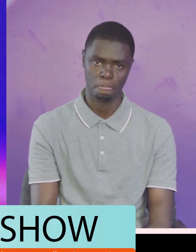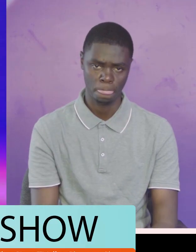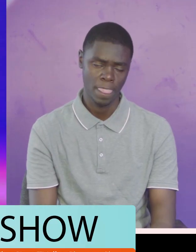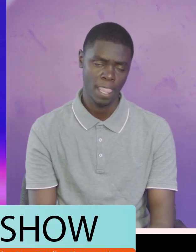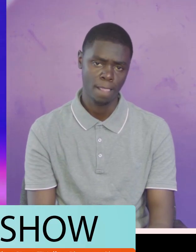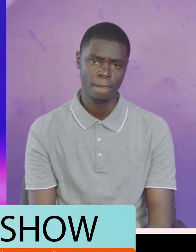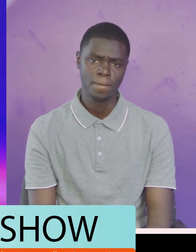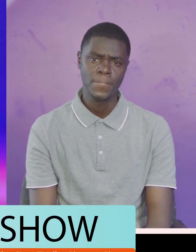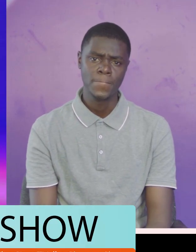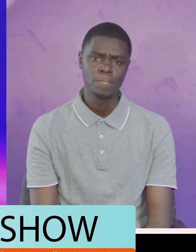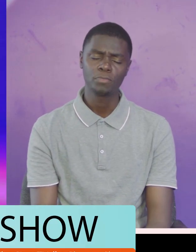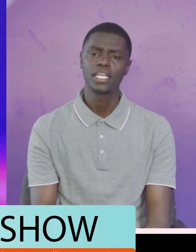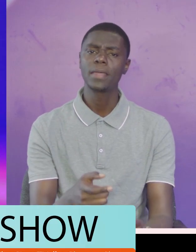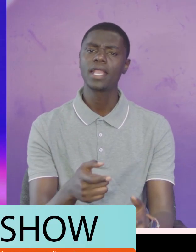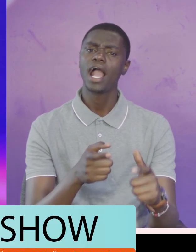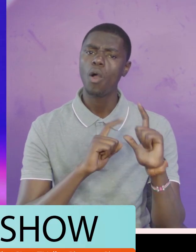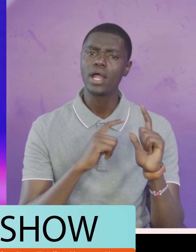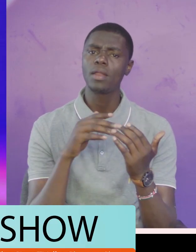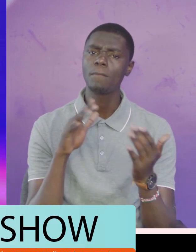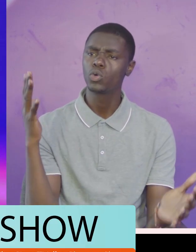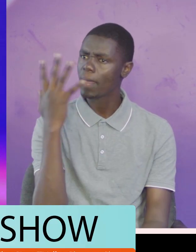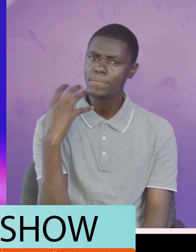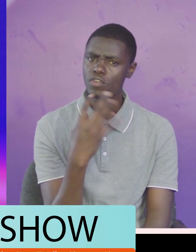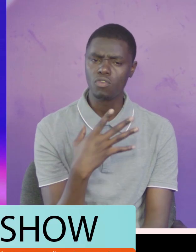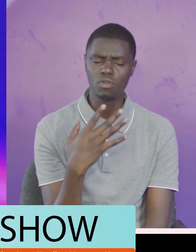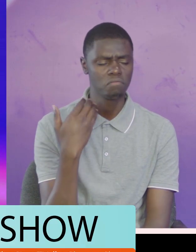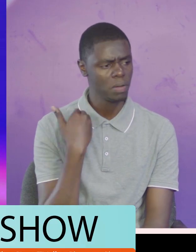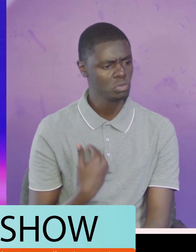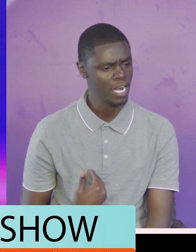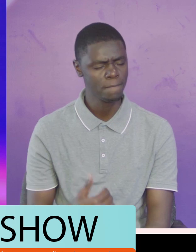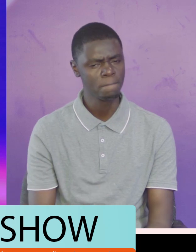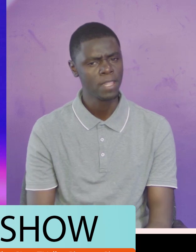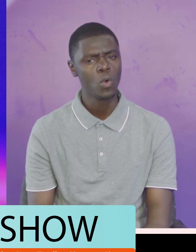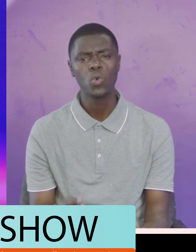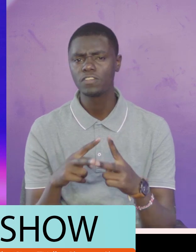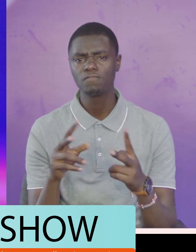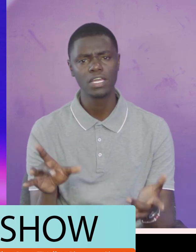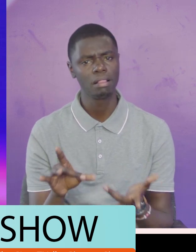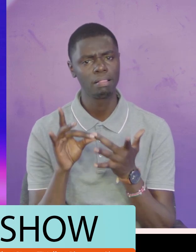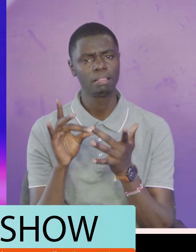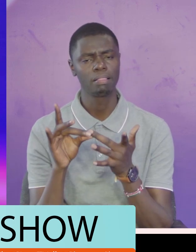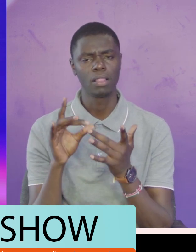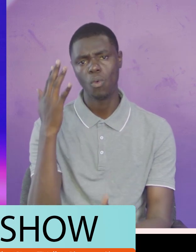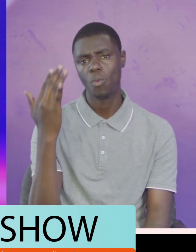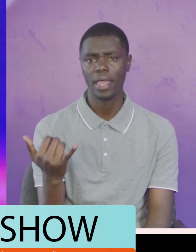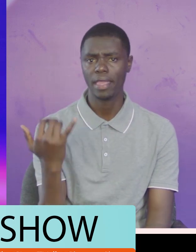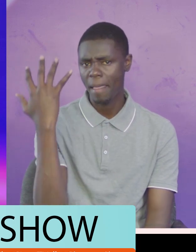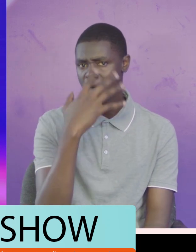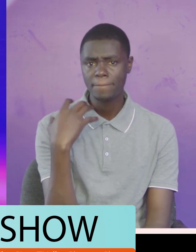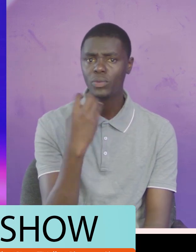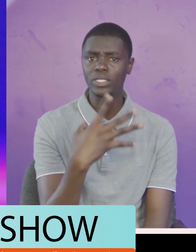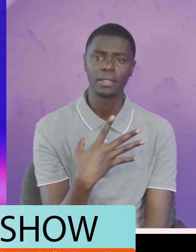say. And getting awarded most beautiful, for me, was very special,